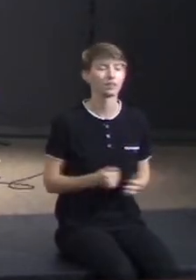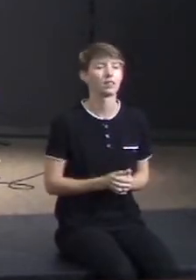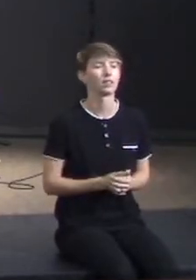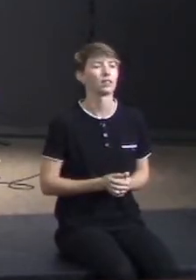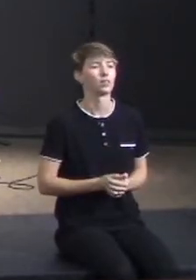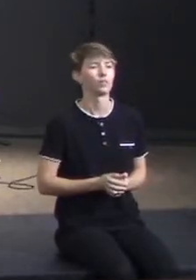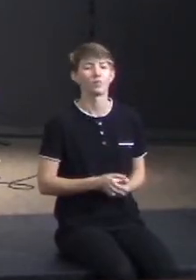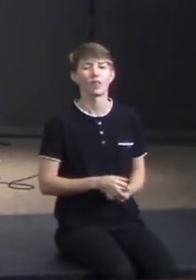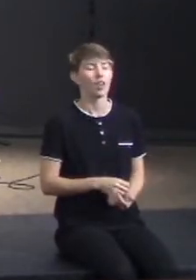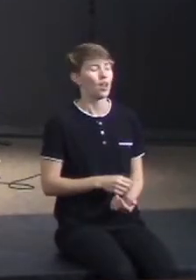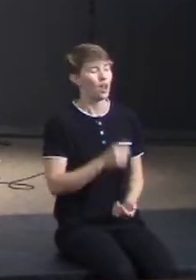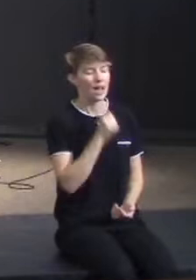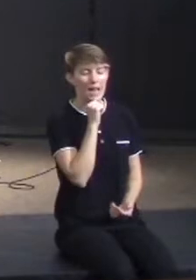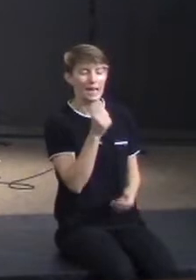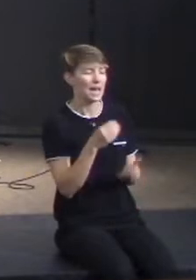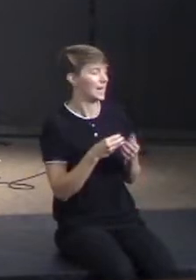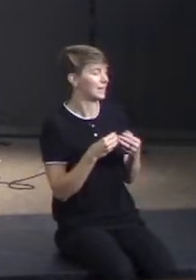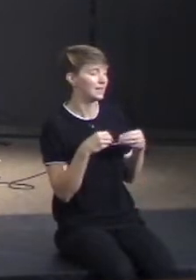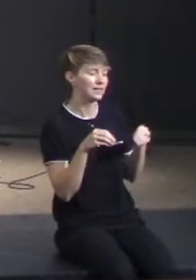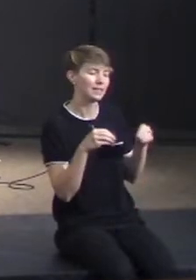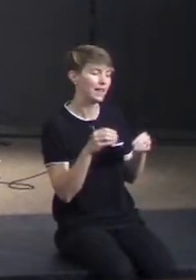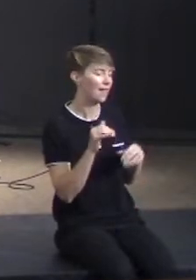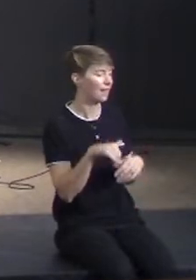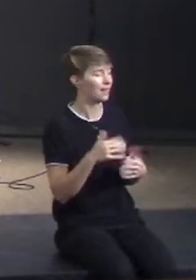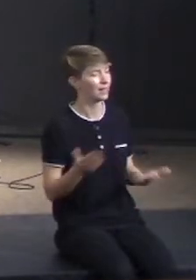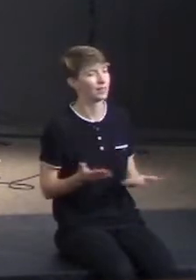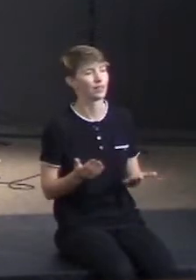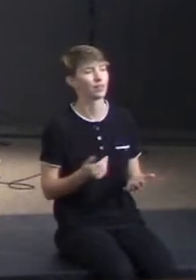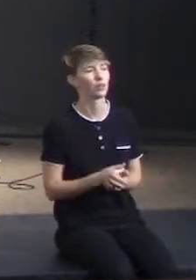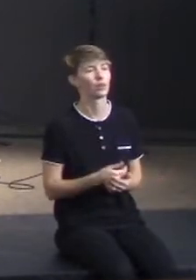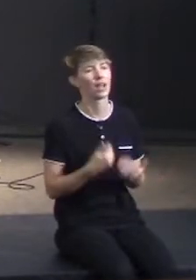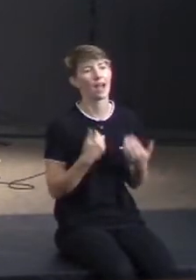some Bibles. What translation would you like?